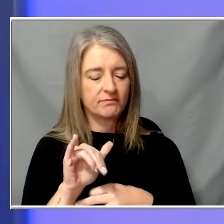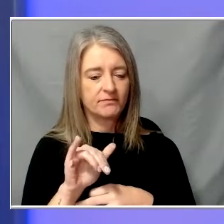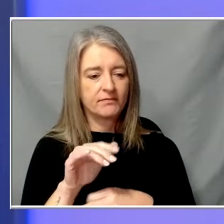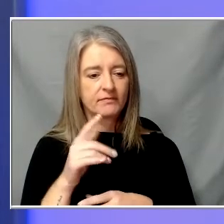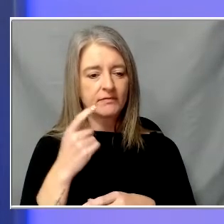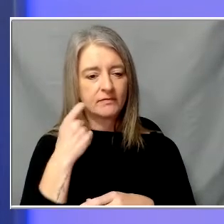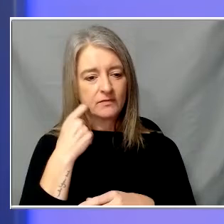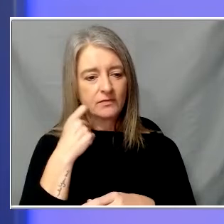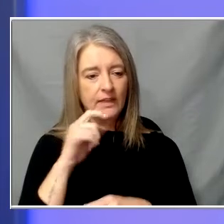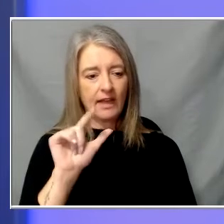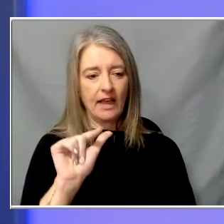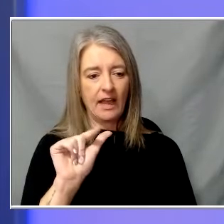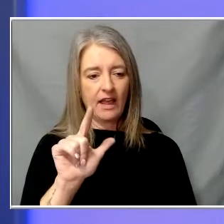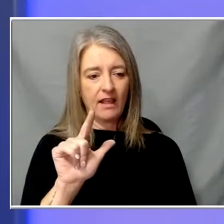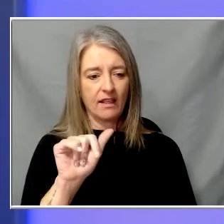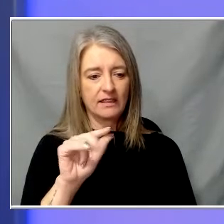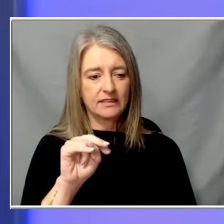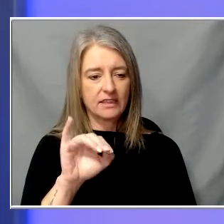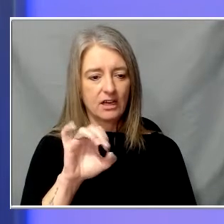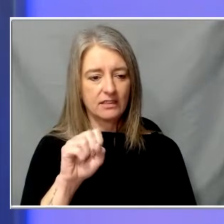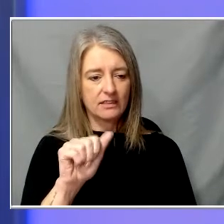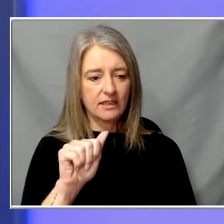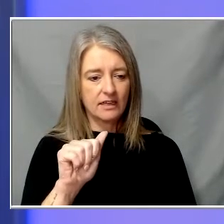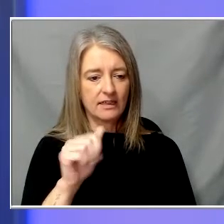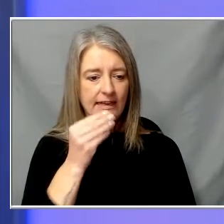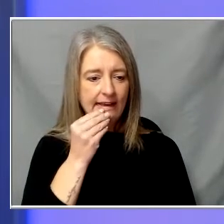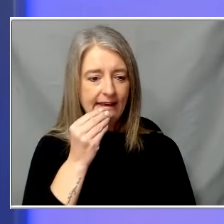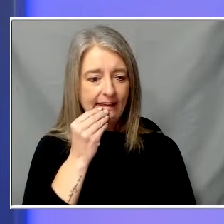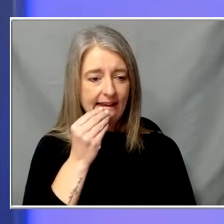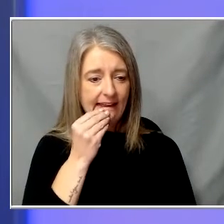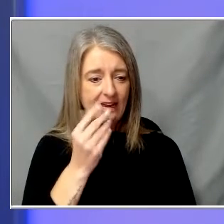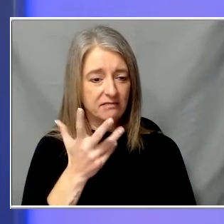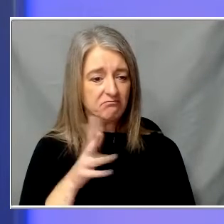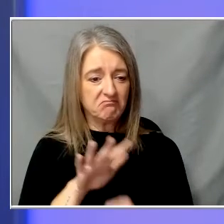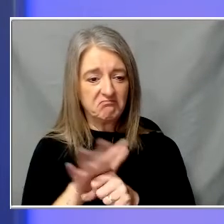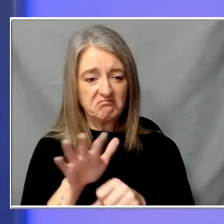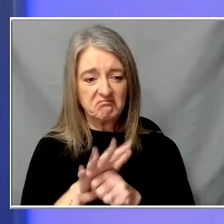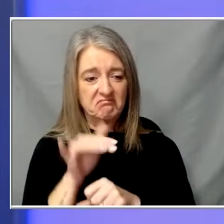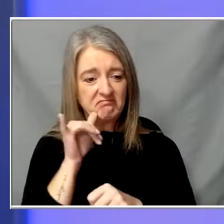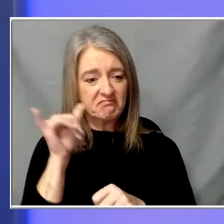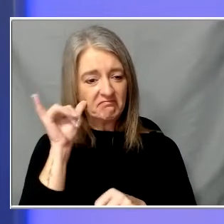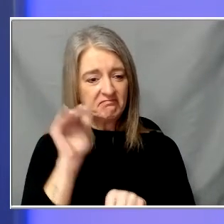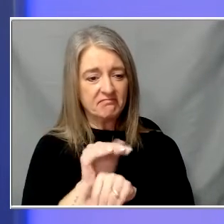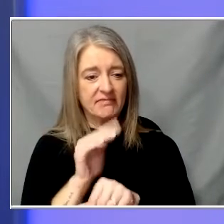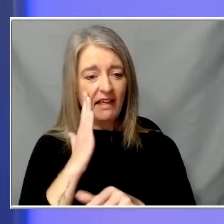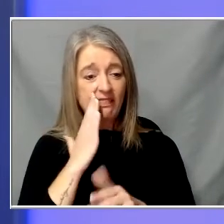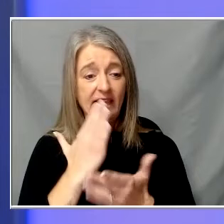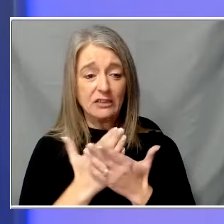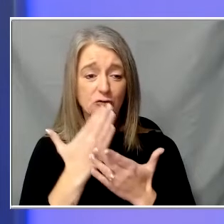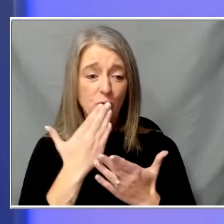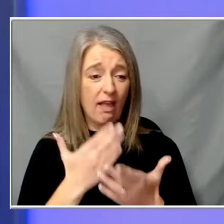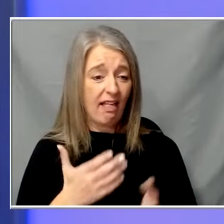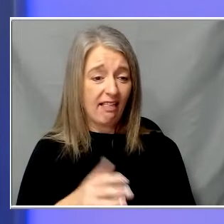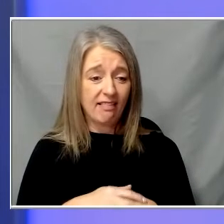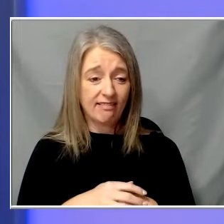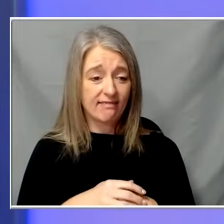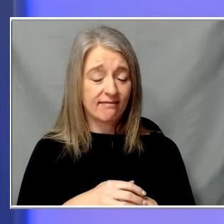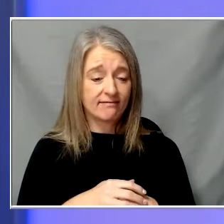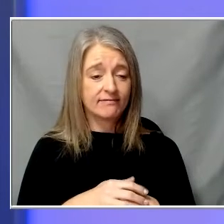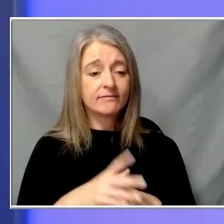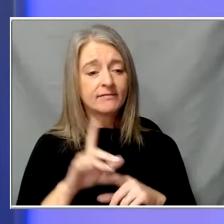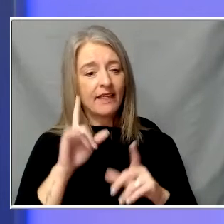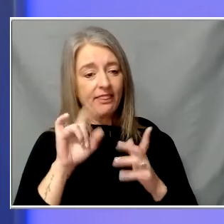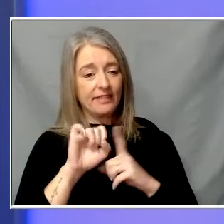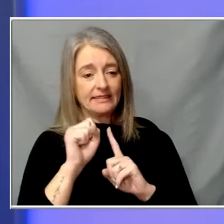night, and I sat there with the family and probably ate more than anybody else. So I think, things are going really well. And I don't know if that's the case for everyone,